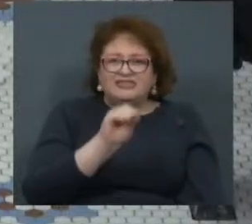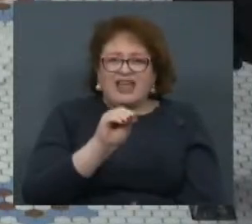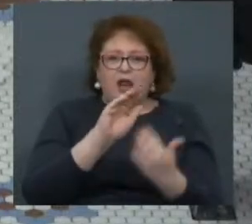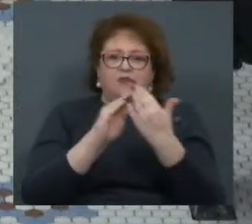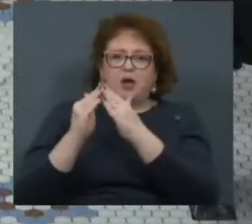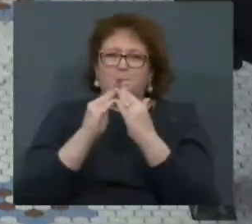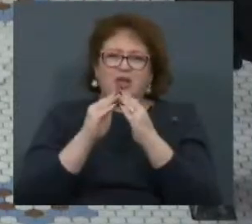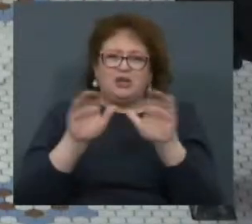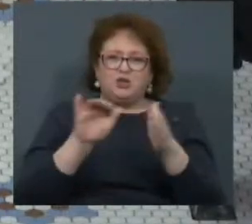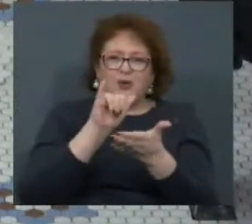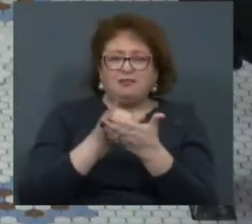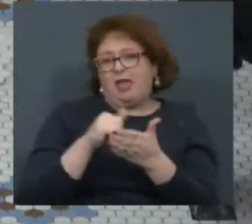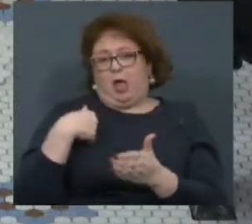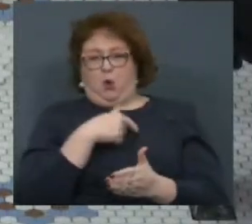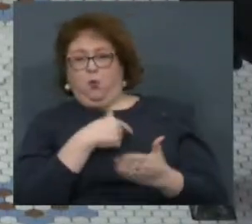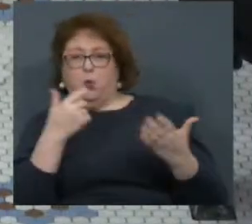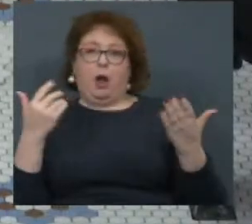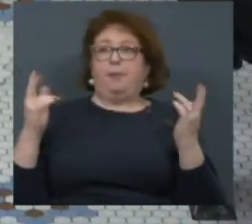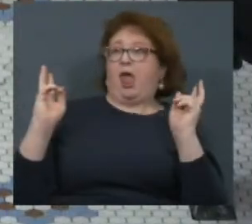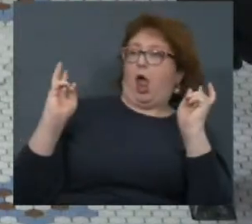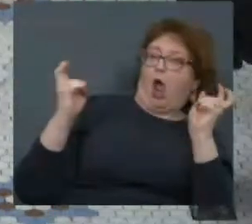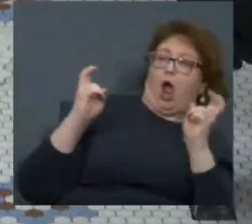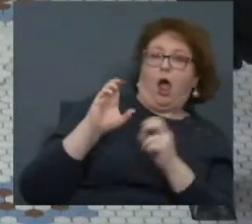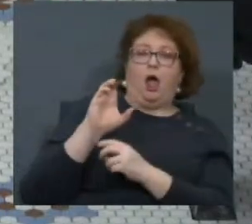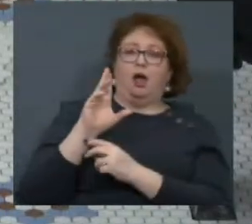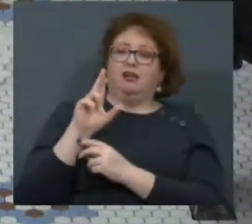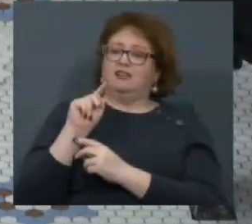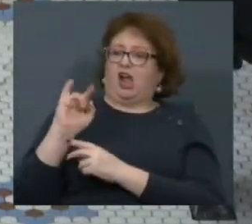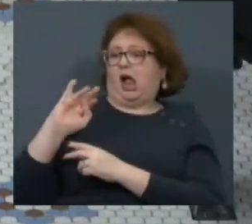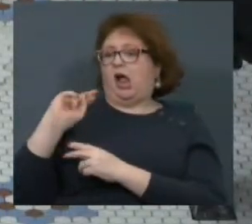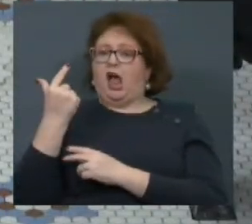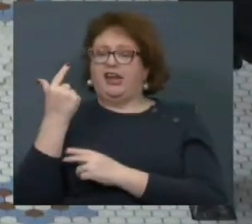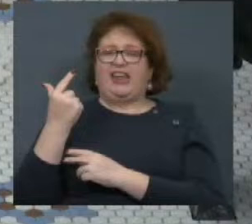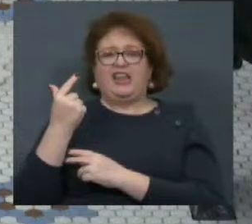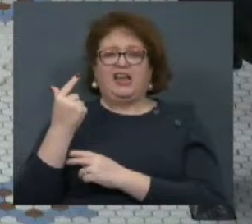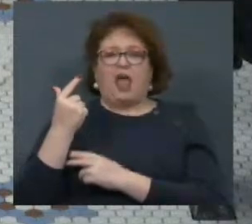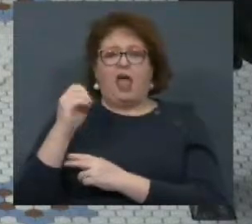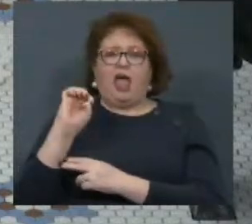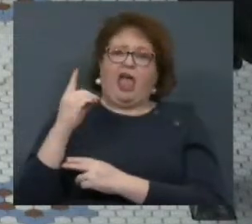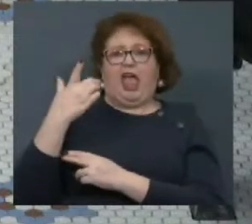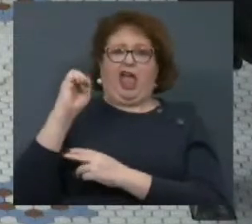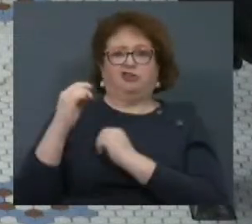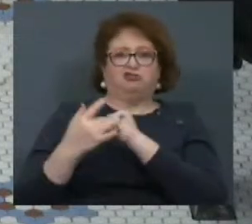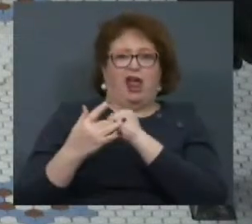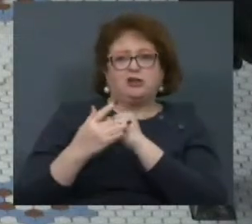here. Are you kidding me? This is not Little Rock, Arkansas. I mean, this is